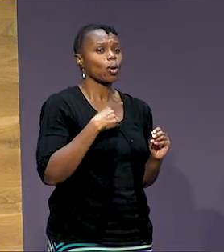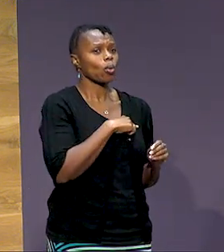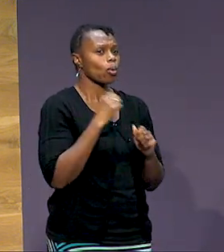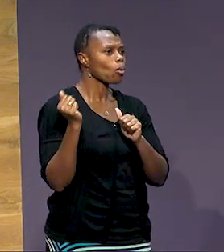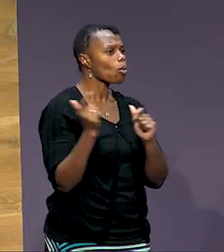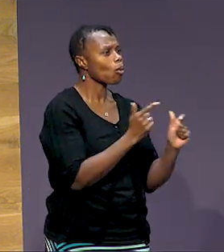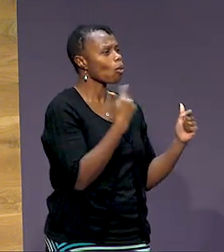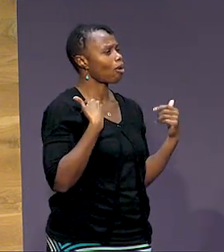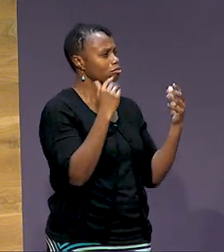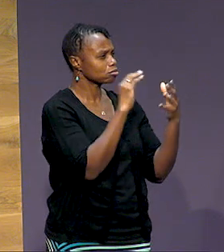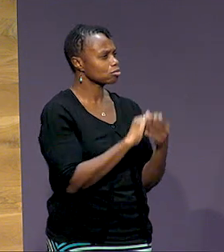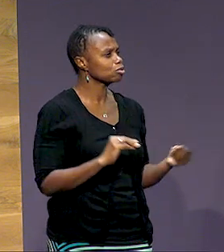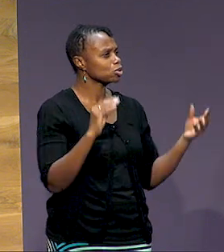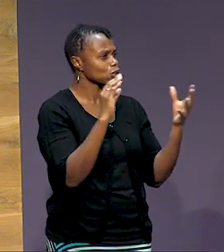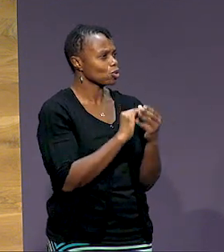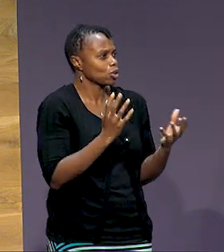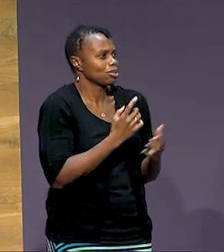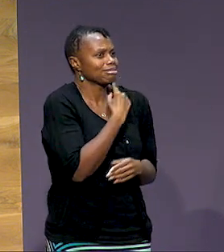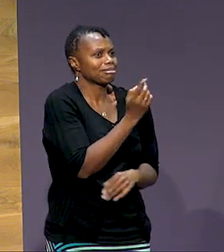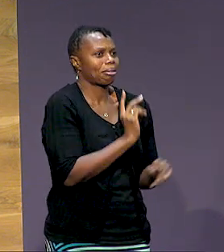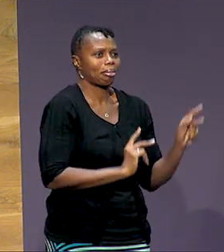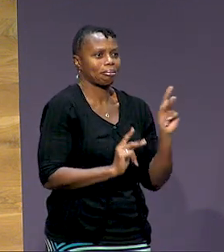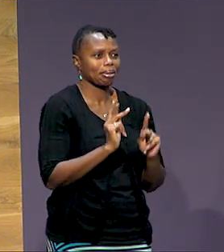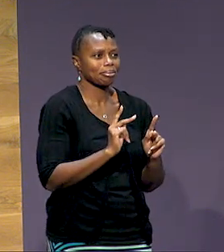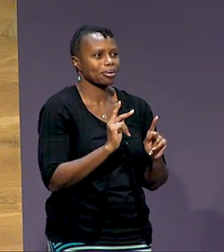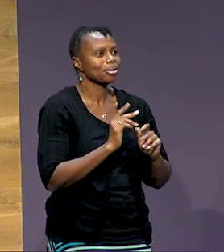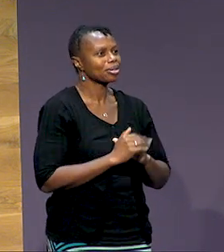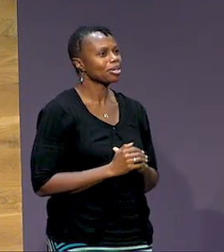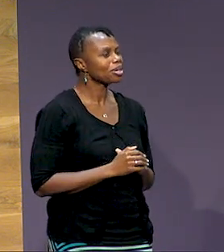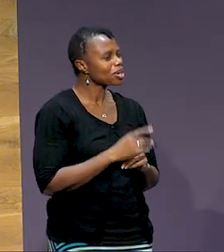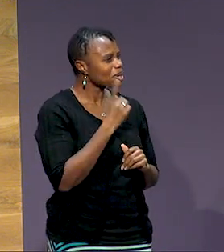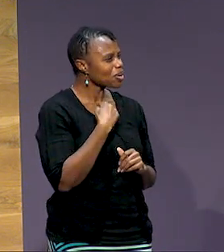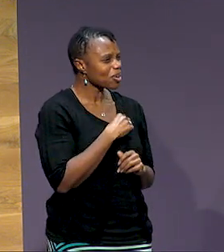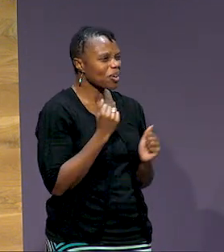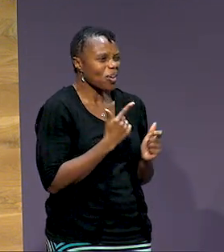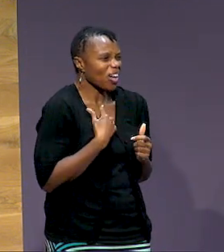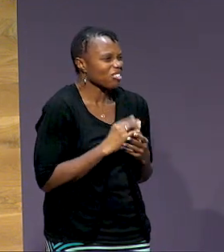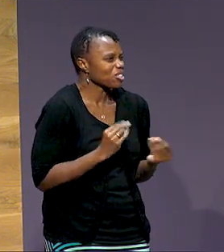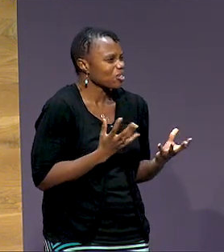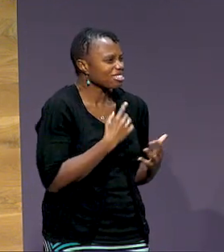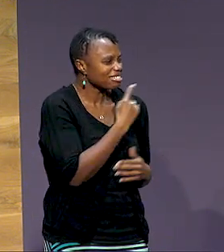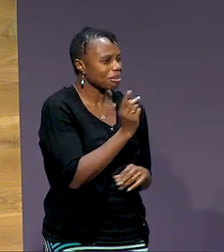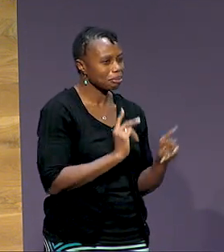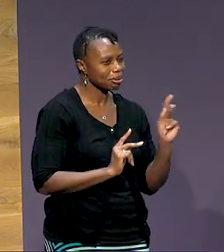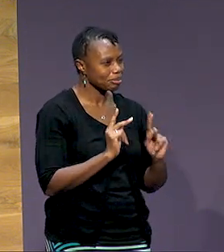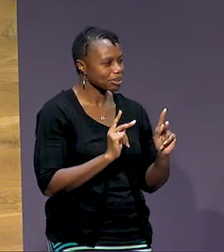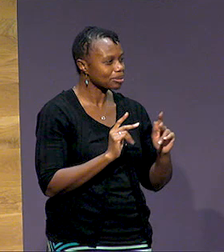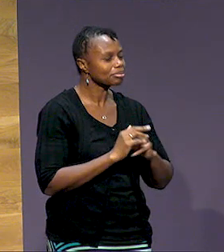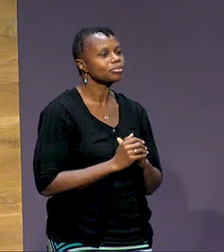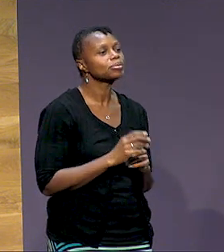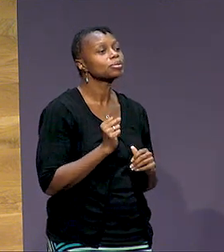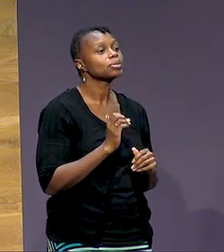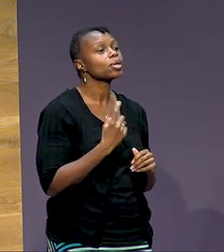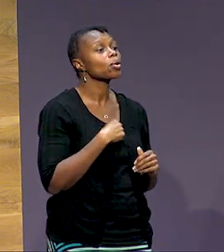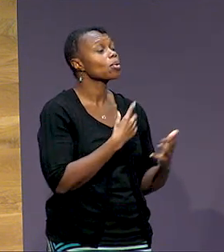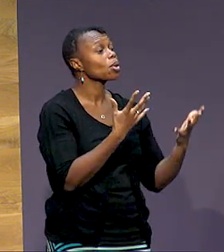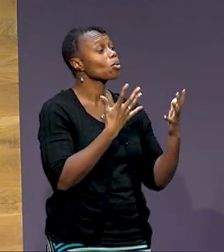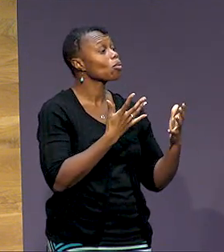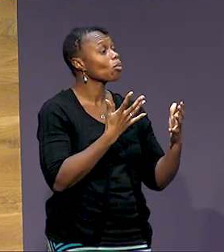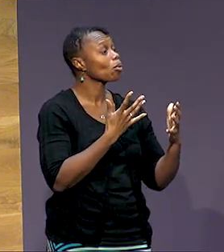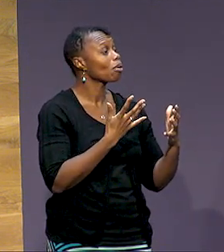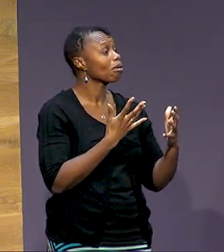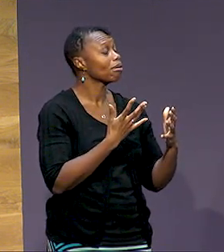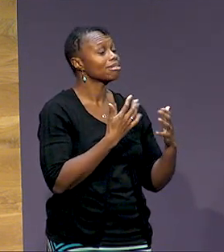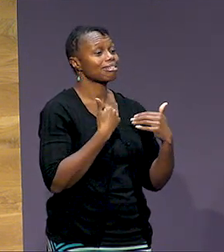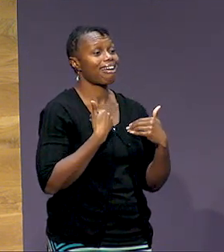day, we would be able to hear the different stories that we have to tell. And one of the reasons we wanted to bring fairly recent grads was